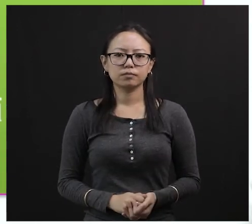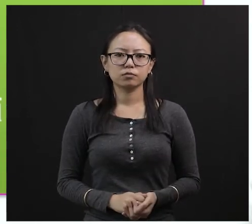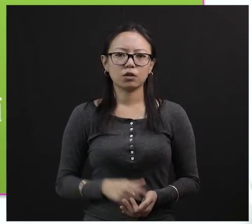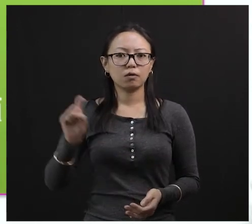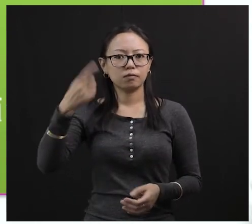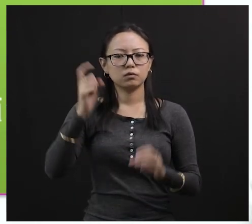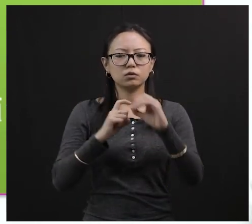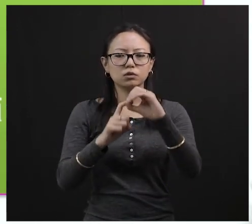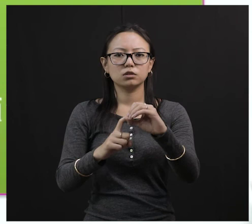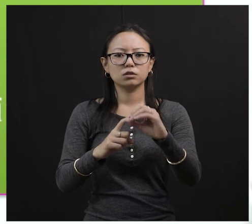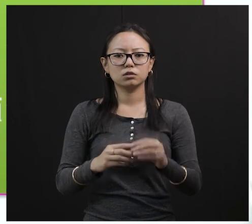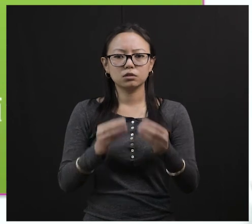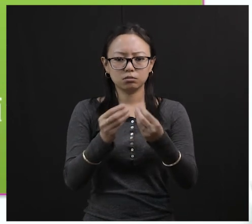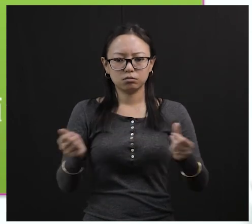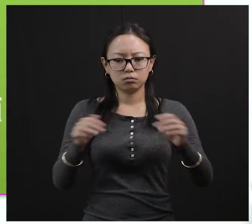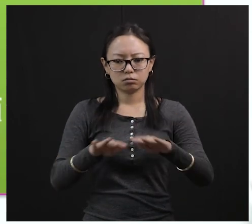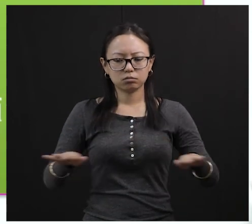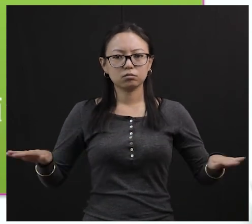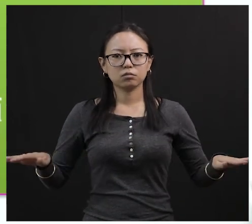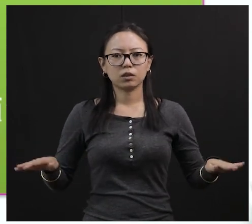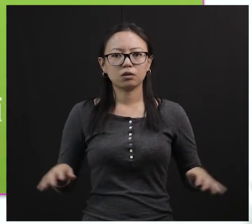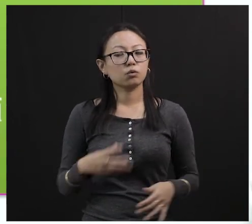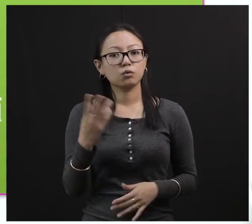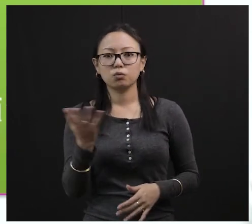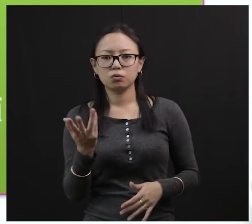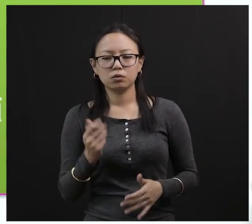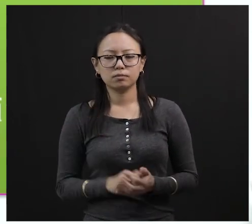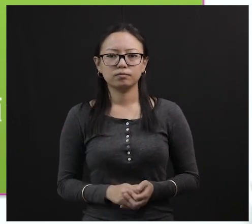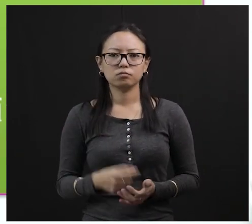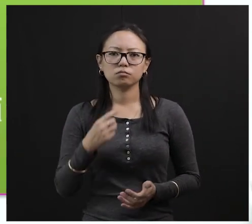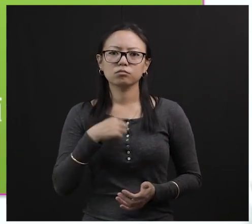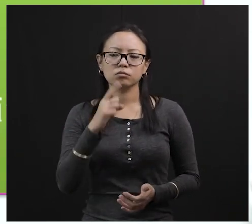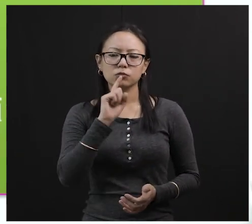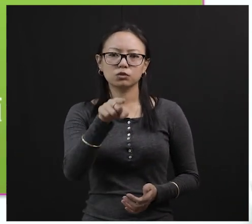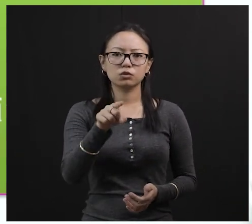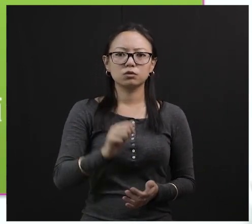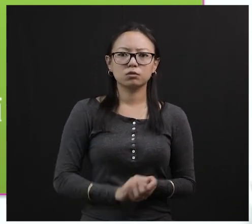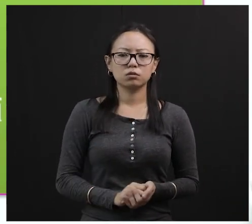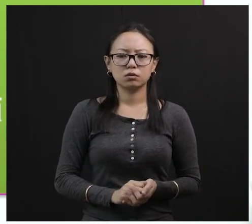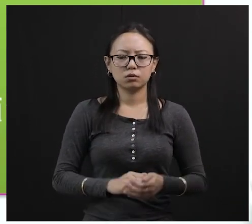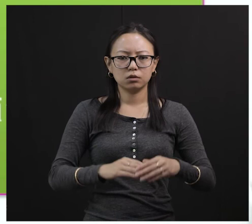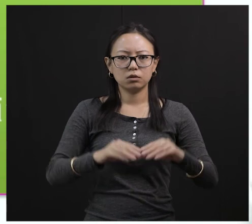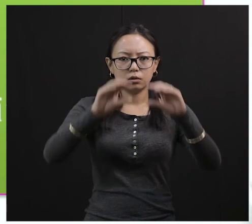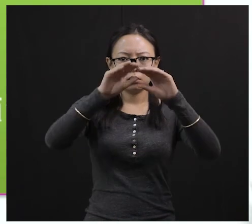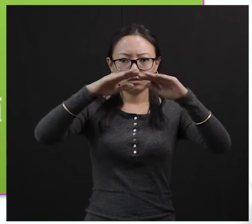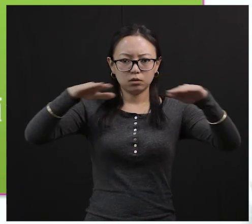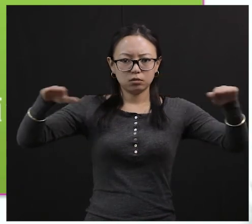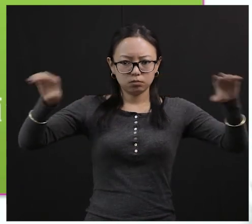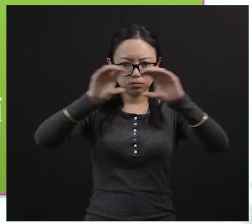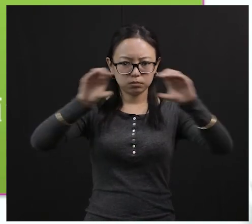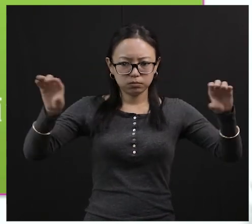told you that soil is the outermost layer of land. Okay, the outermost layer of